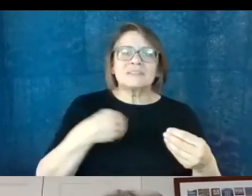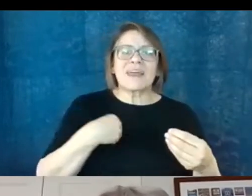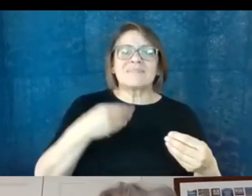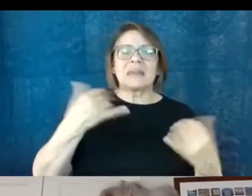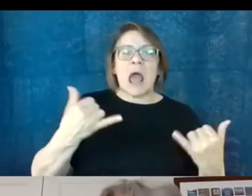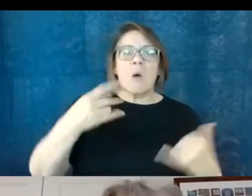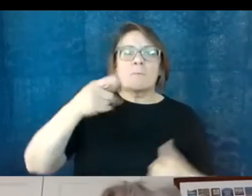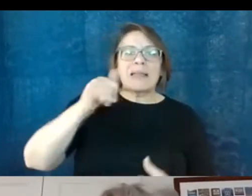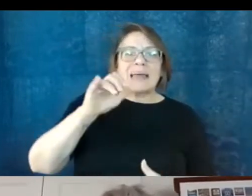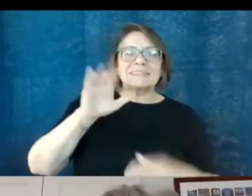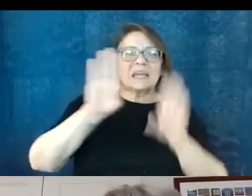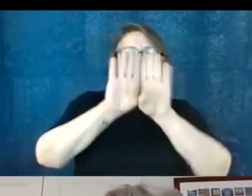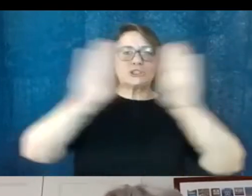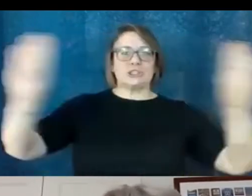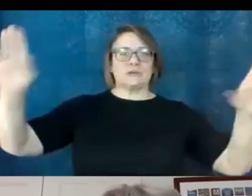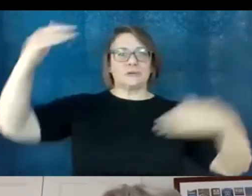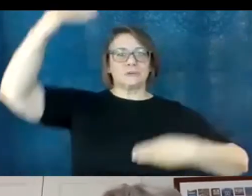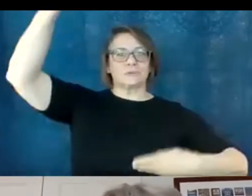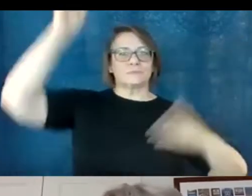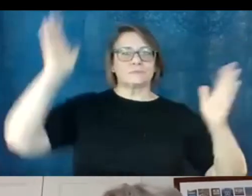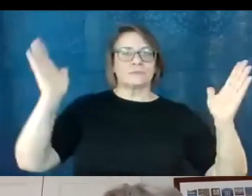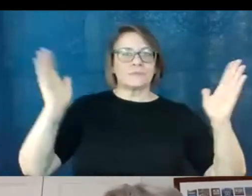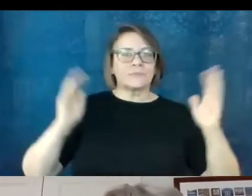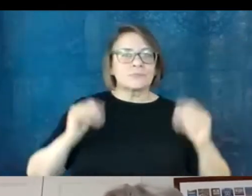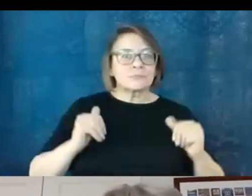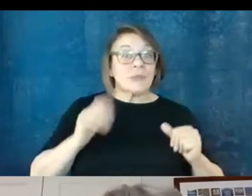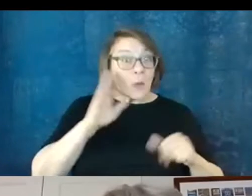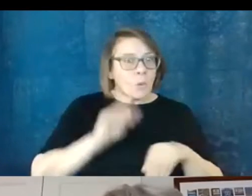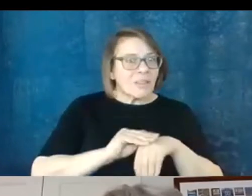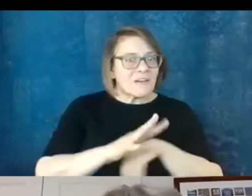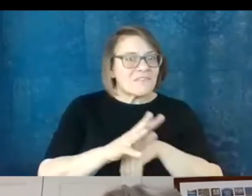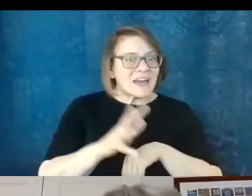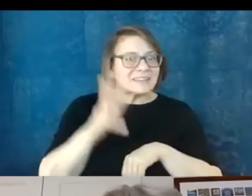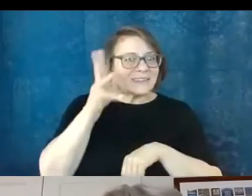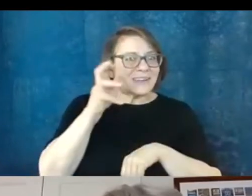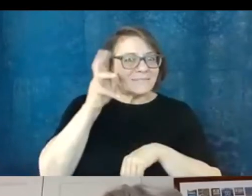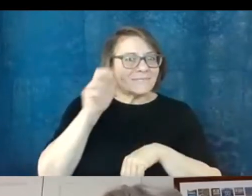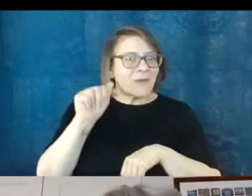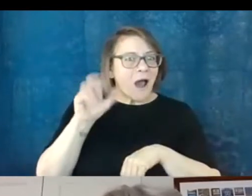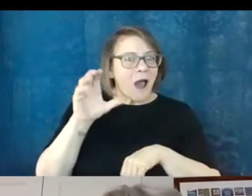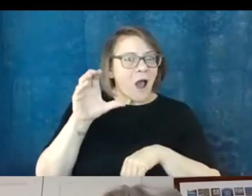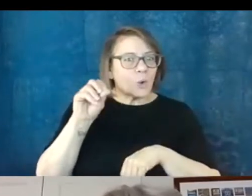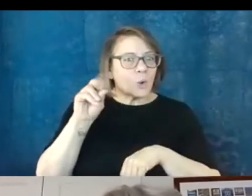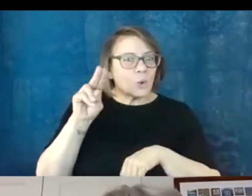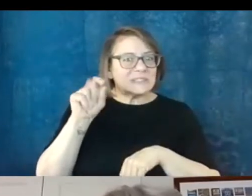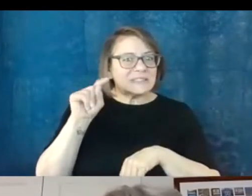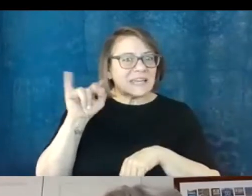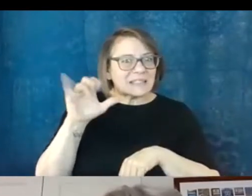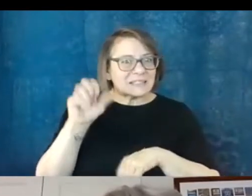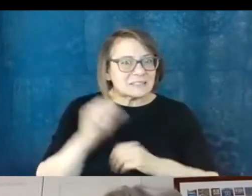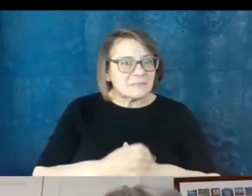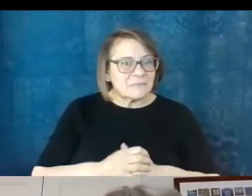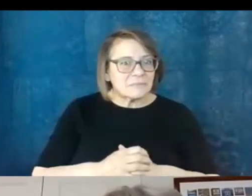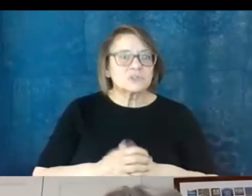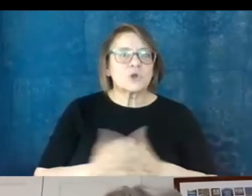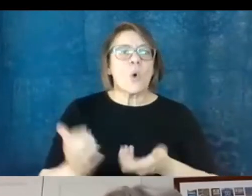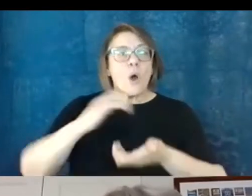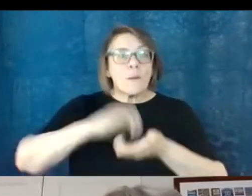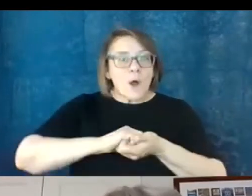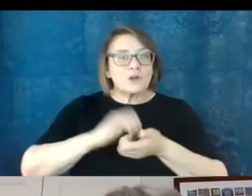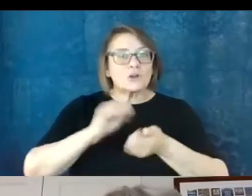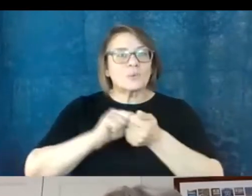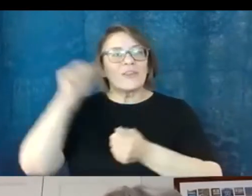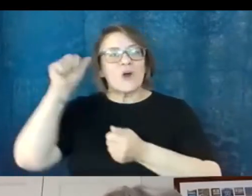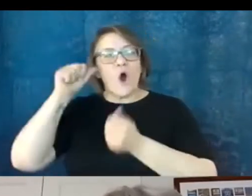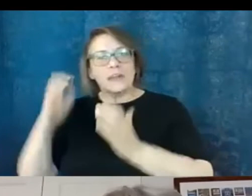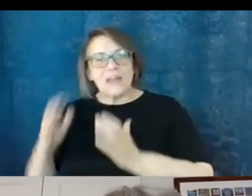shields. So again, it's going to be affecting the acoustics. So, partnering with the audiologist and the consumer